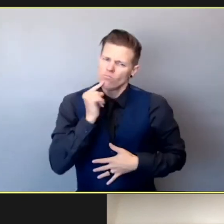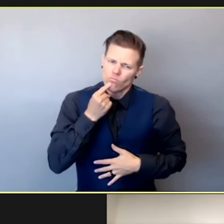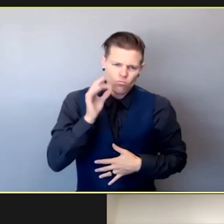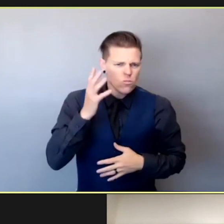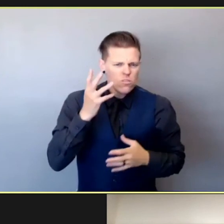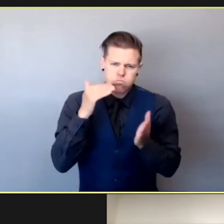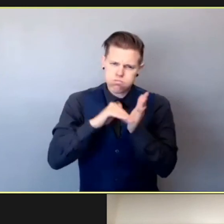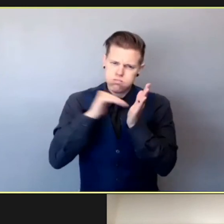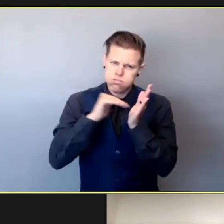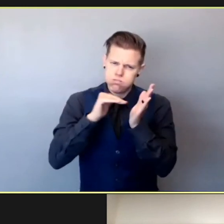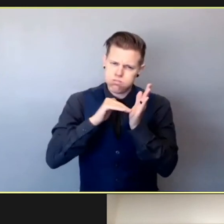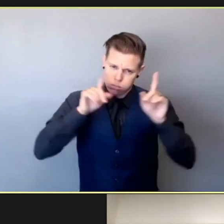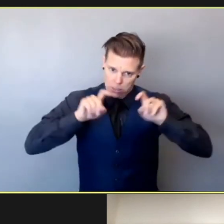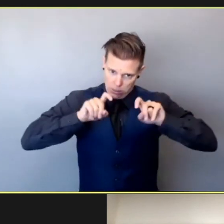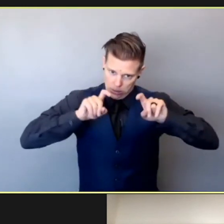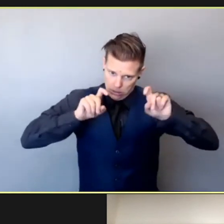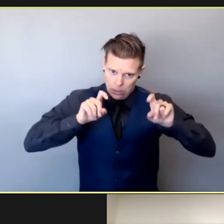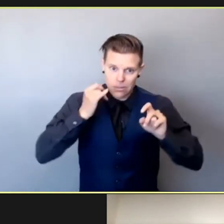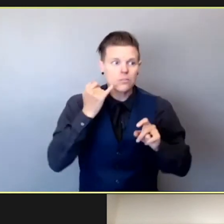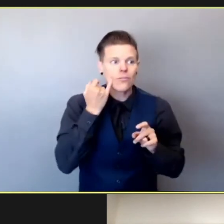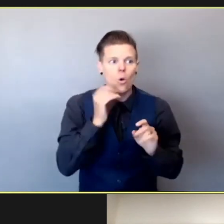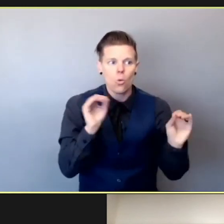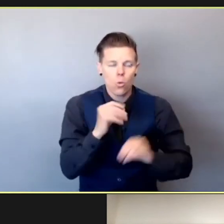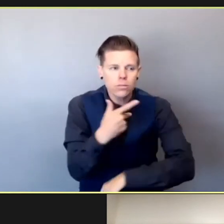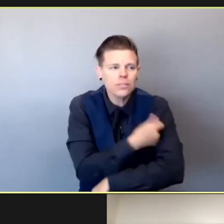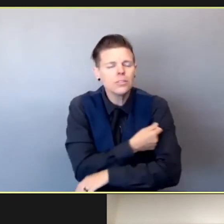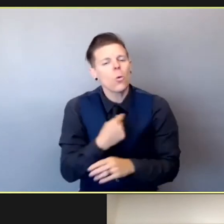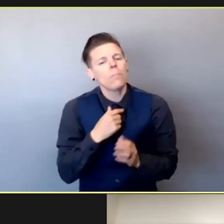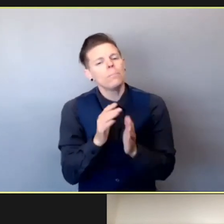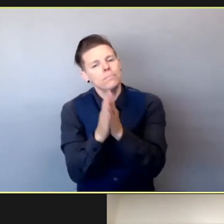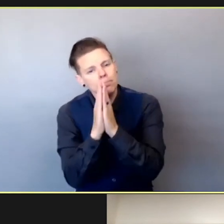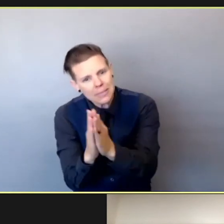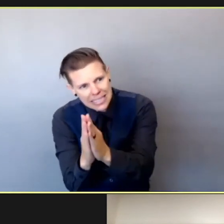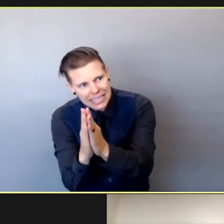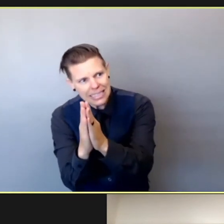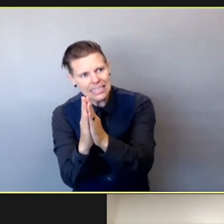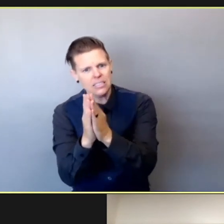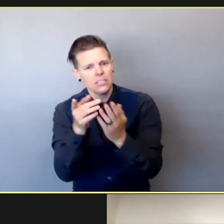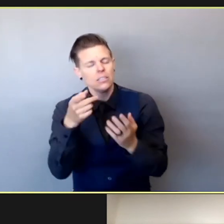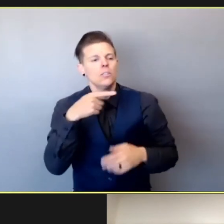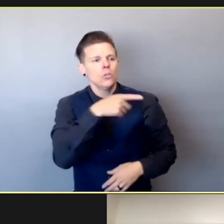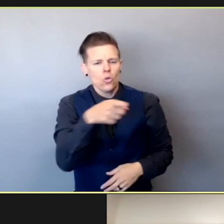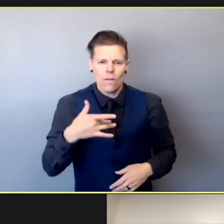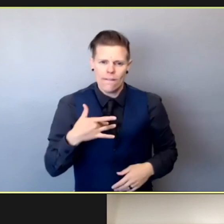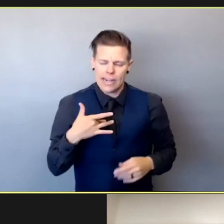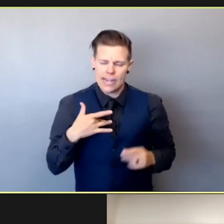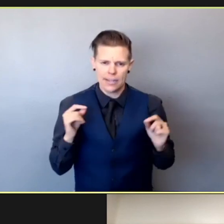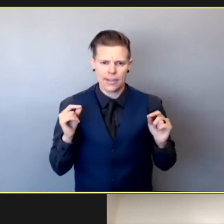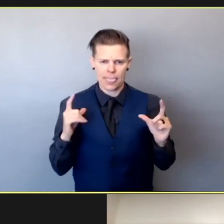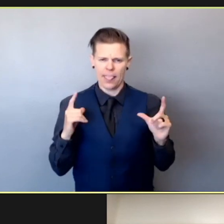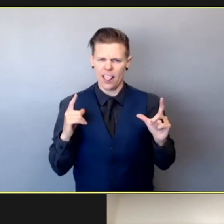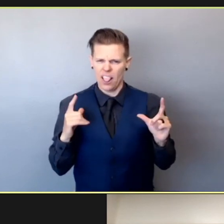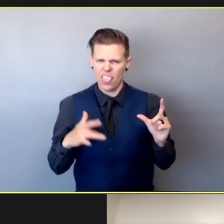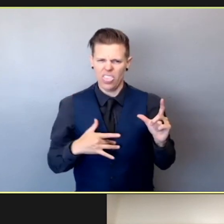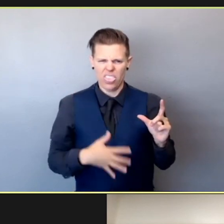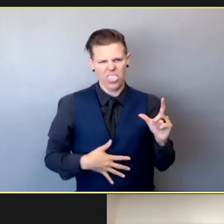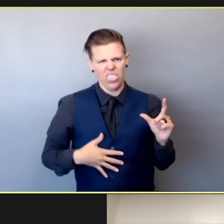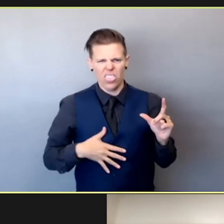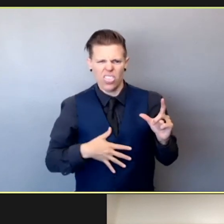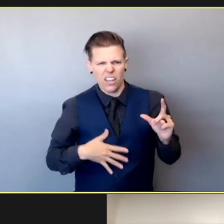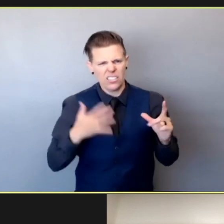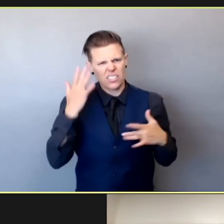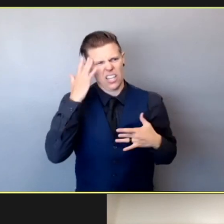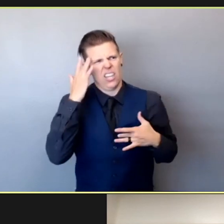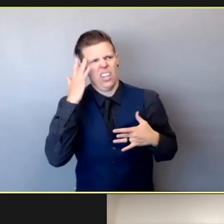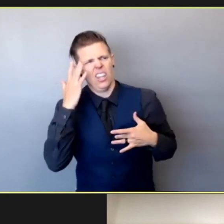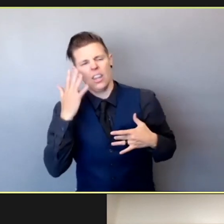parent, any student, if you wake up in the morning with symptoms, no matter how inconvenient it is, please do